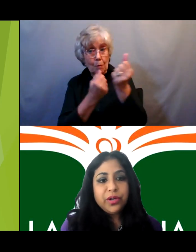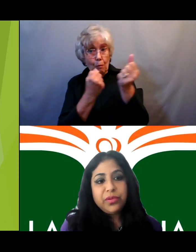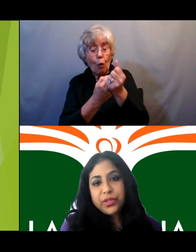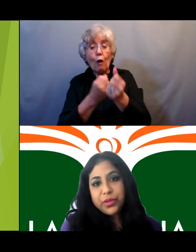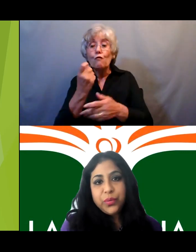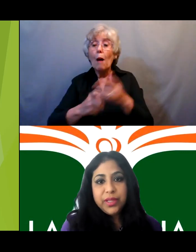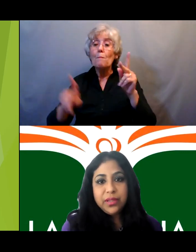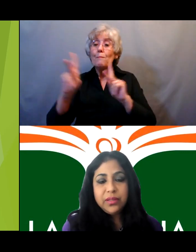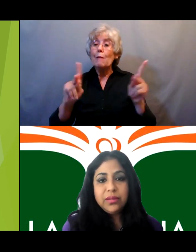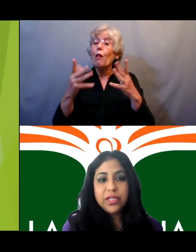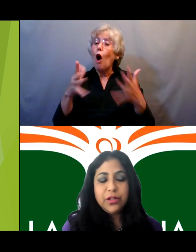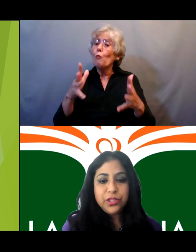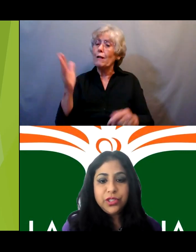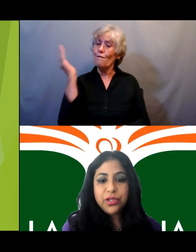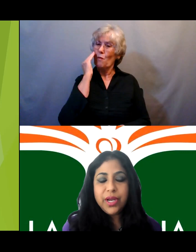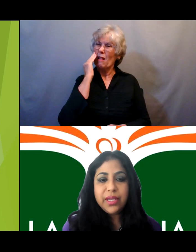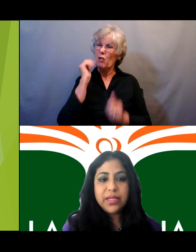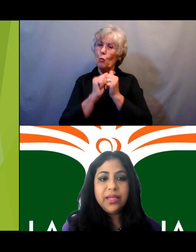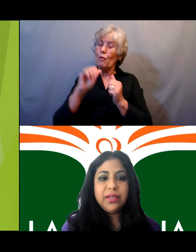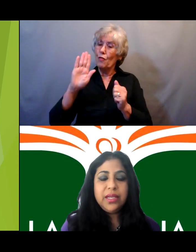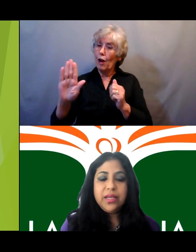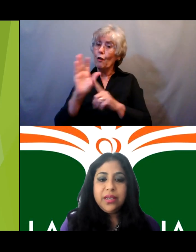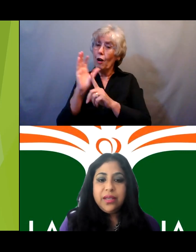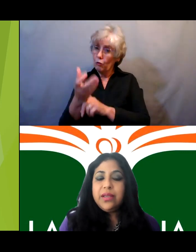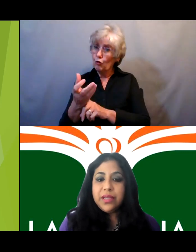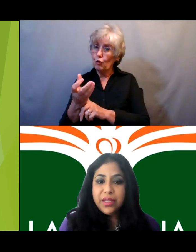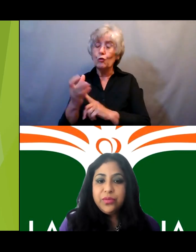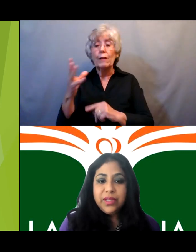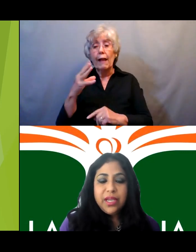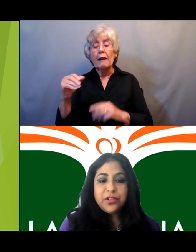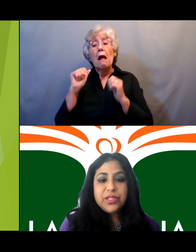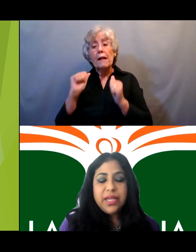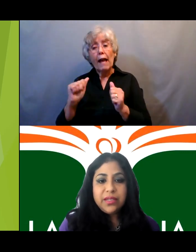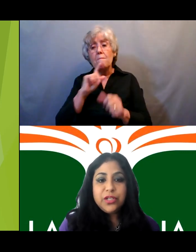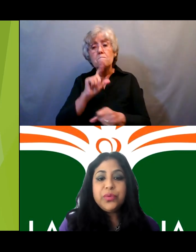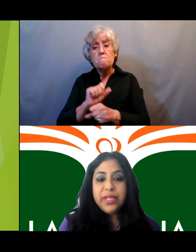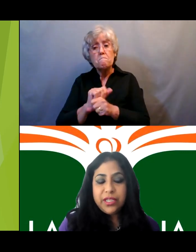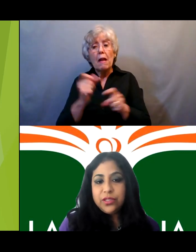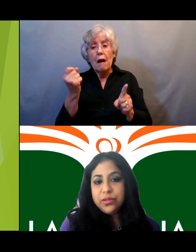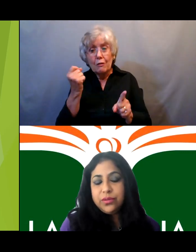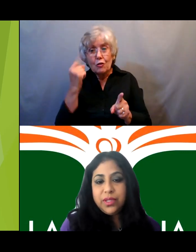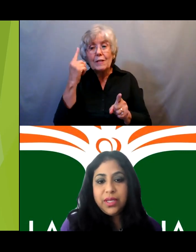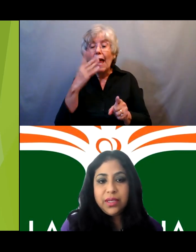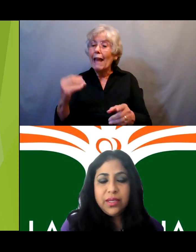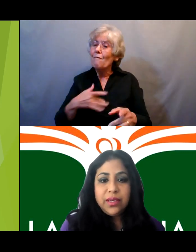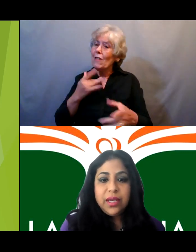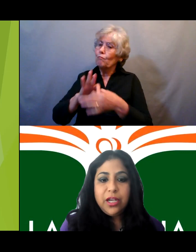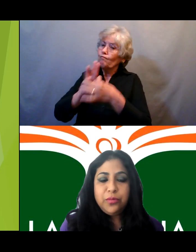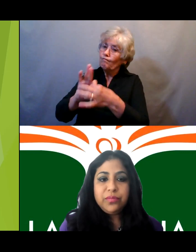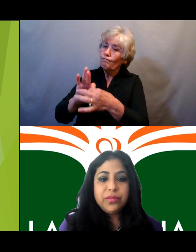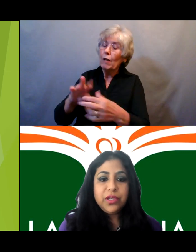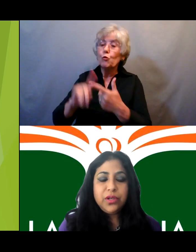people who are familiar with the culture and can really understand and relate to the